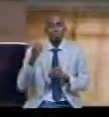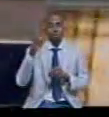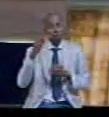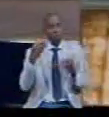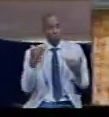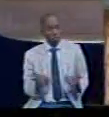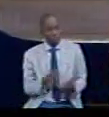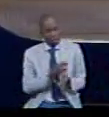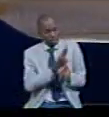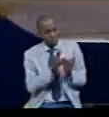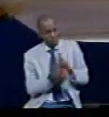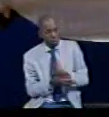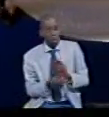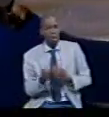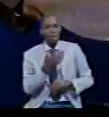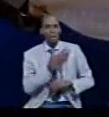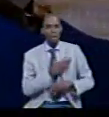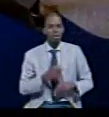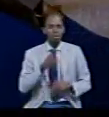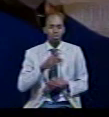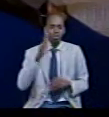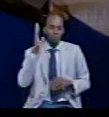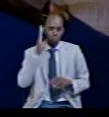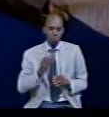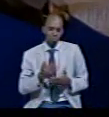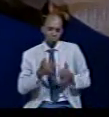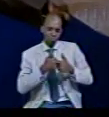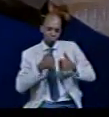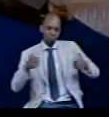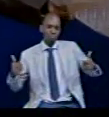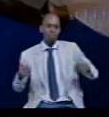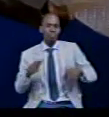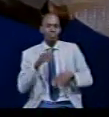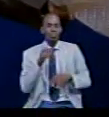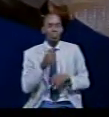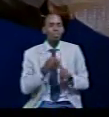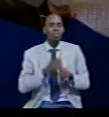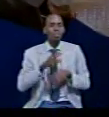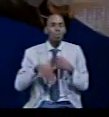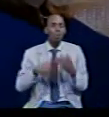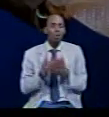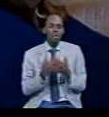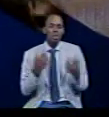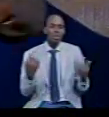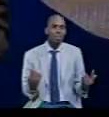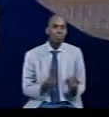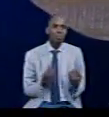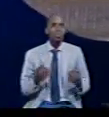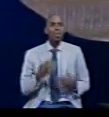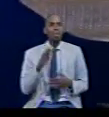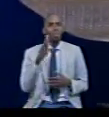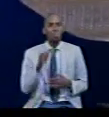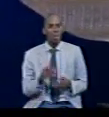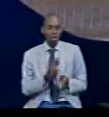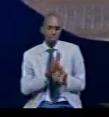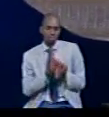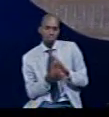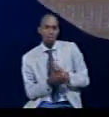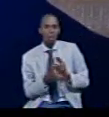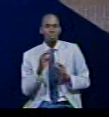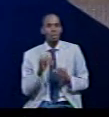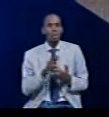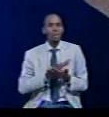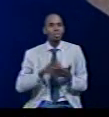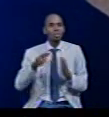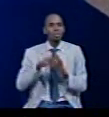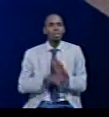you will break off your iniquity and your sin by righteousness, by repentance, and believe